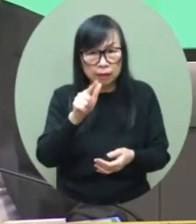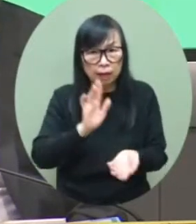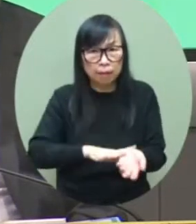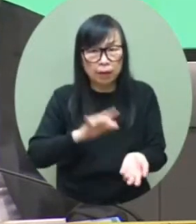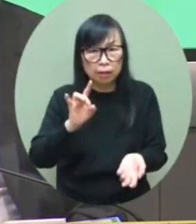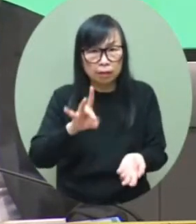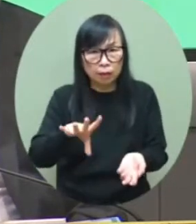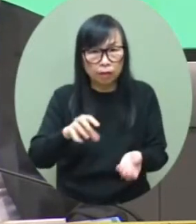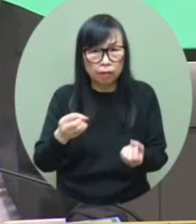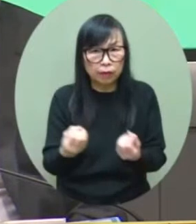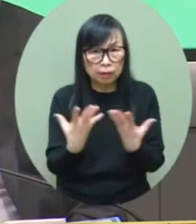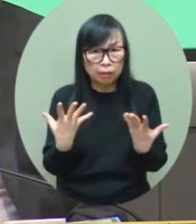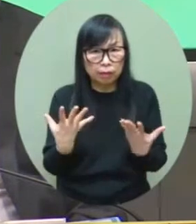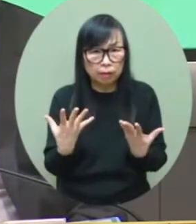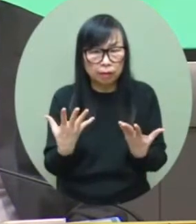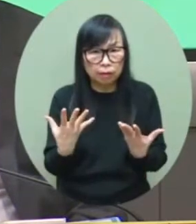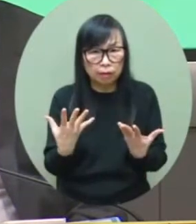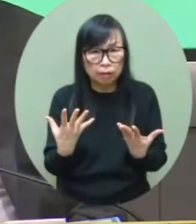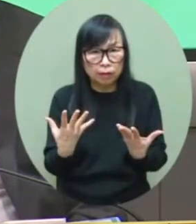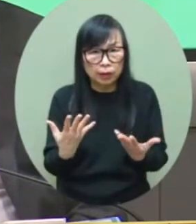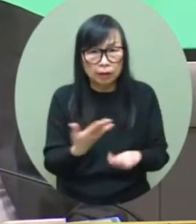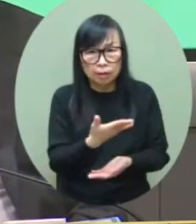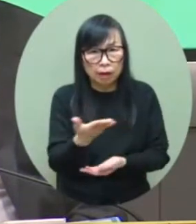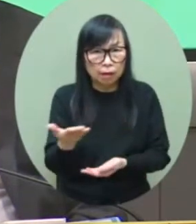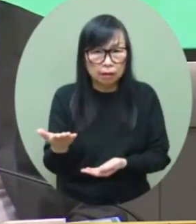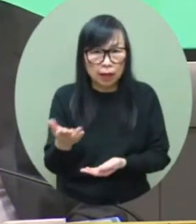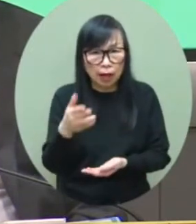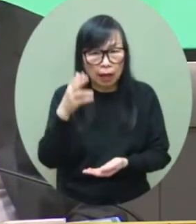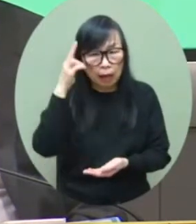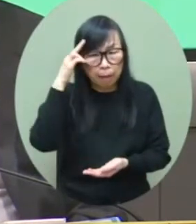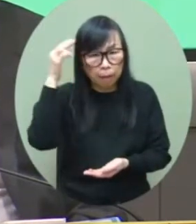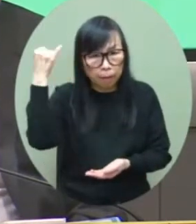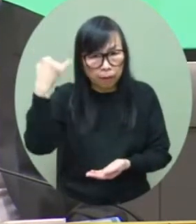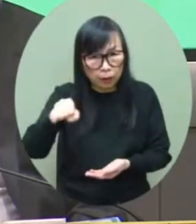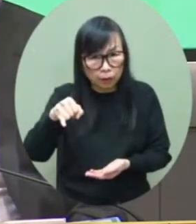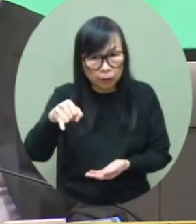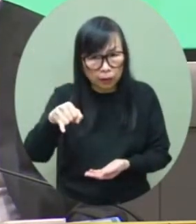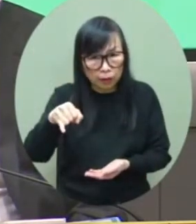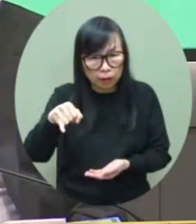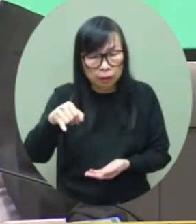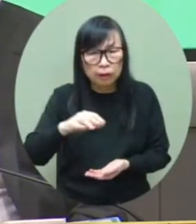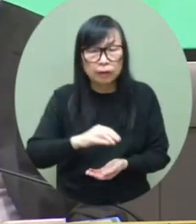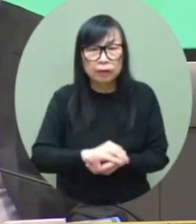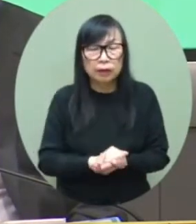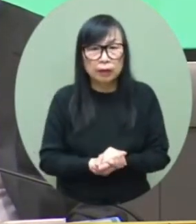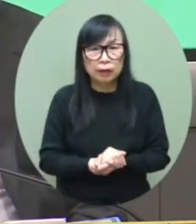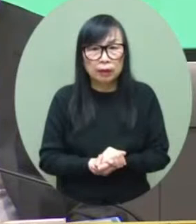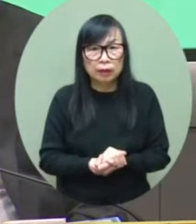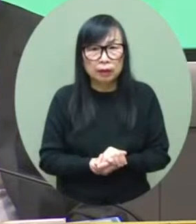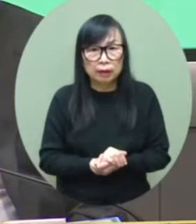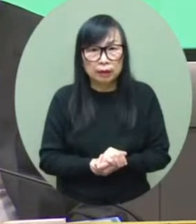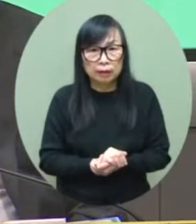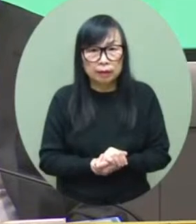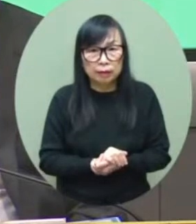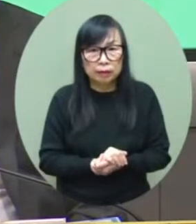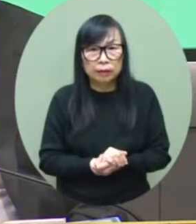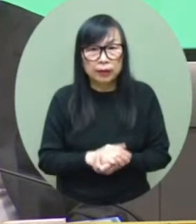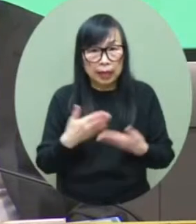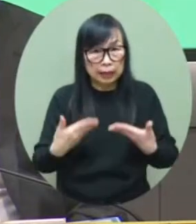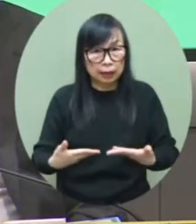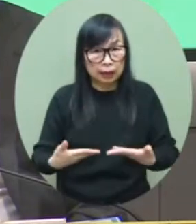or there could be a new disease or new pandemic around the world. And these are, you